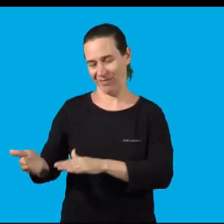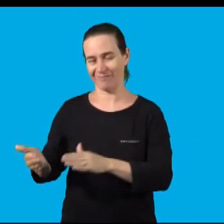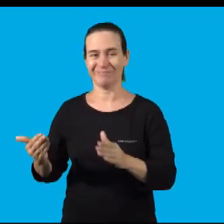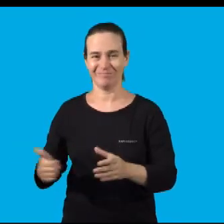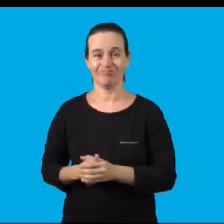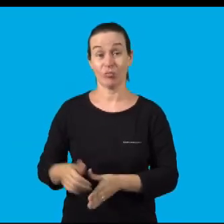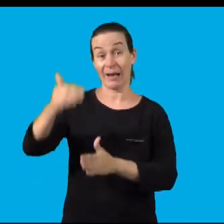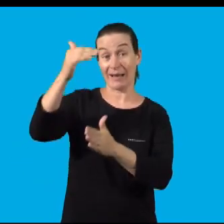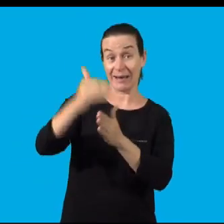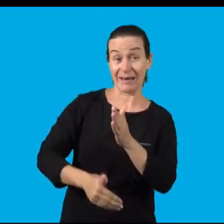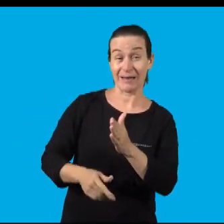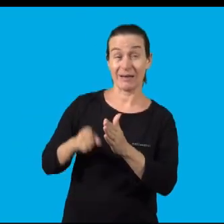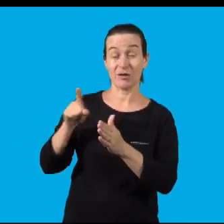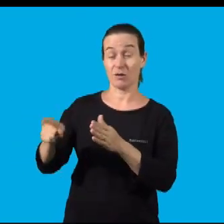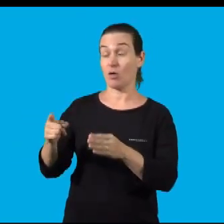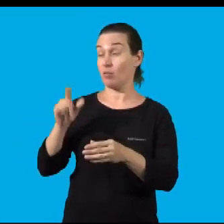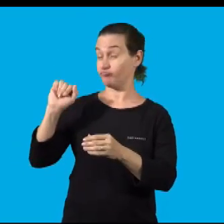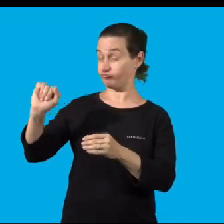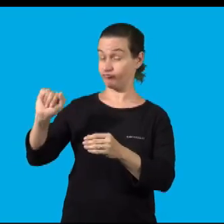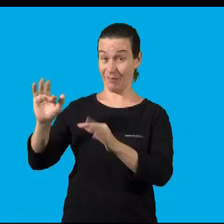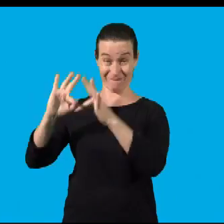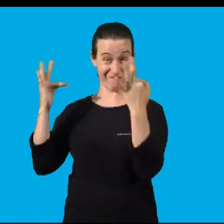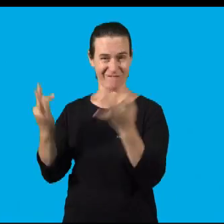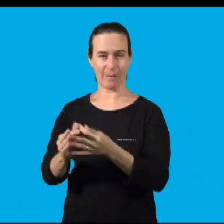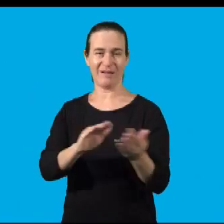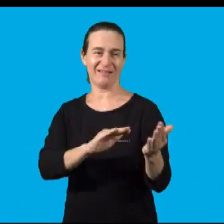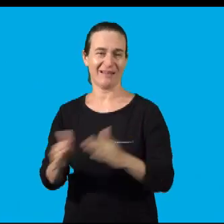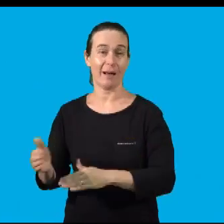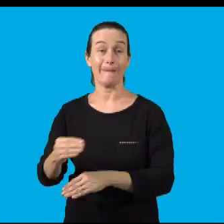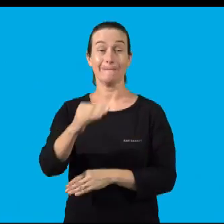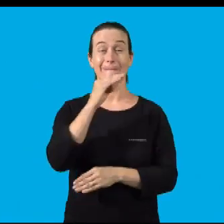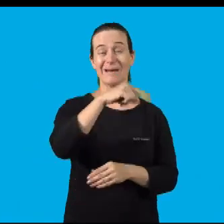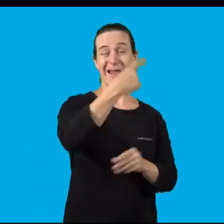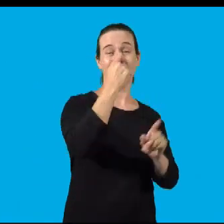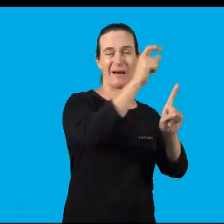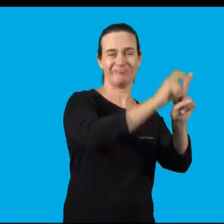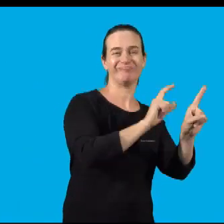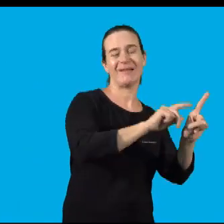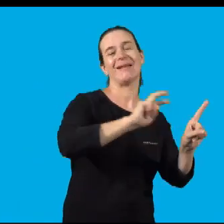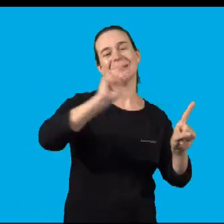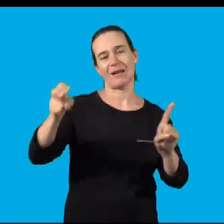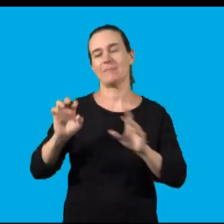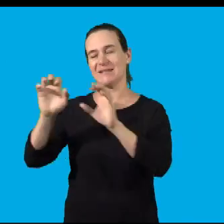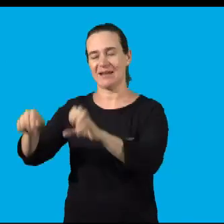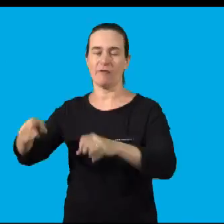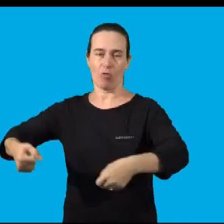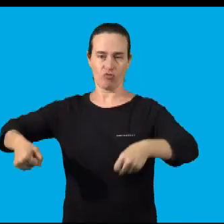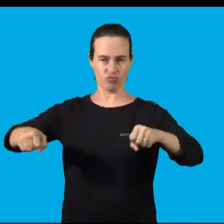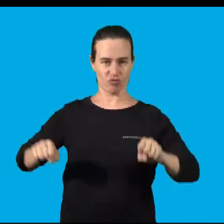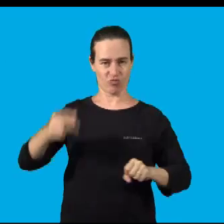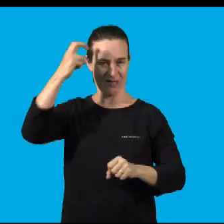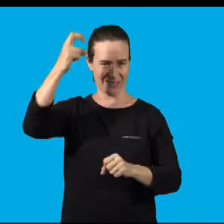own. At the end of the drama, the entire royal family dies, leading to Fortinbras from Norway to ascend the